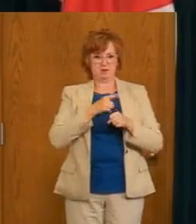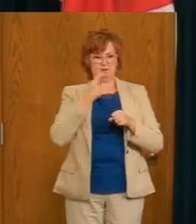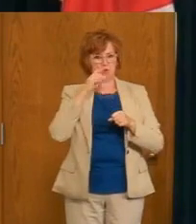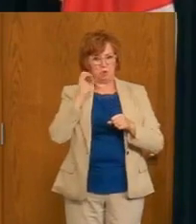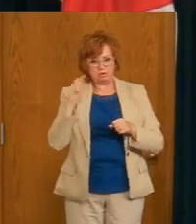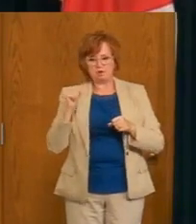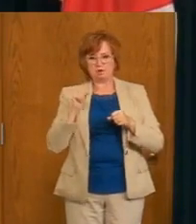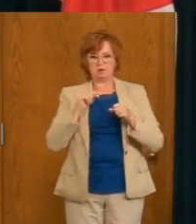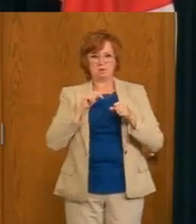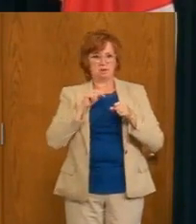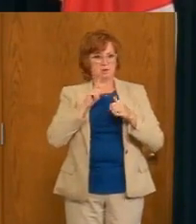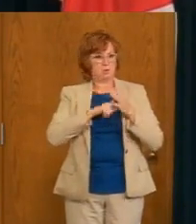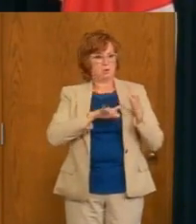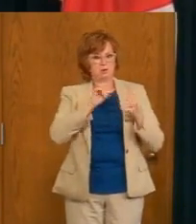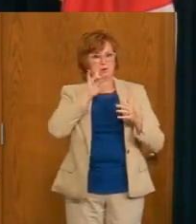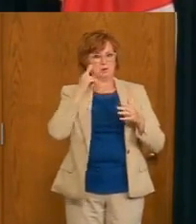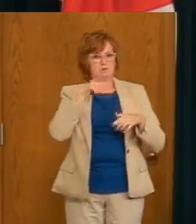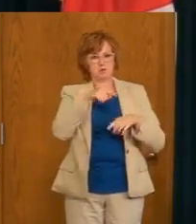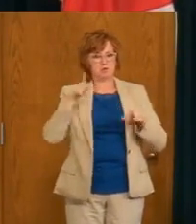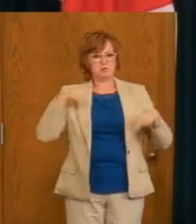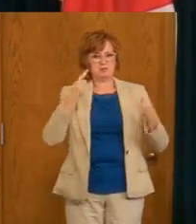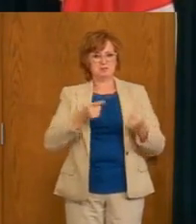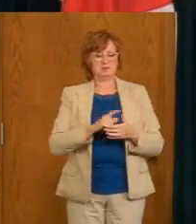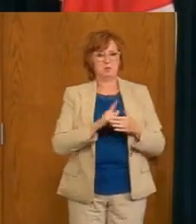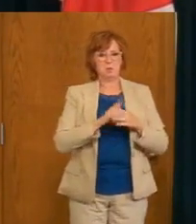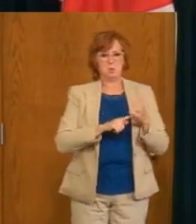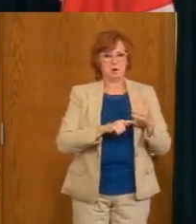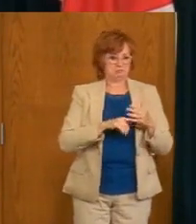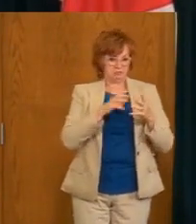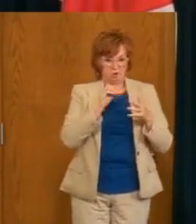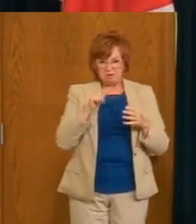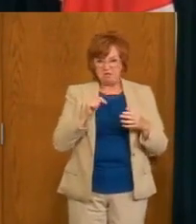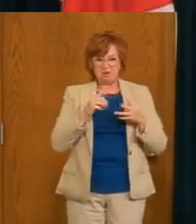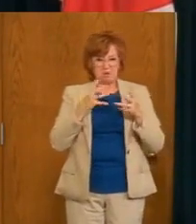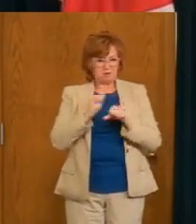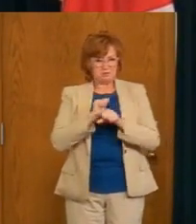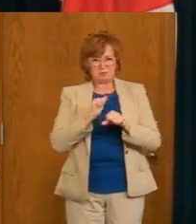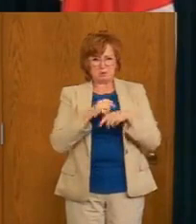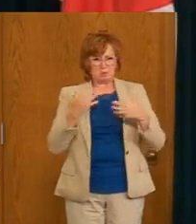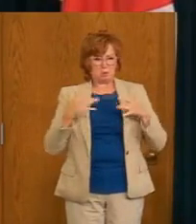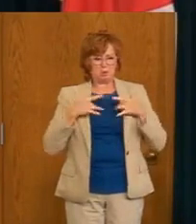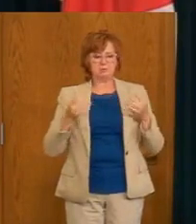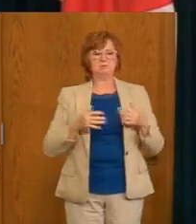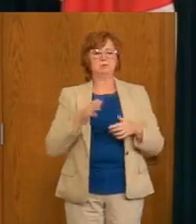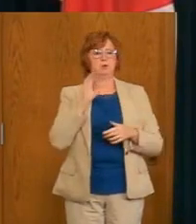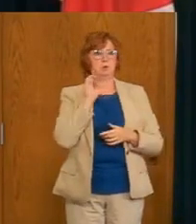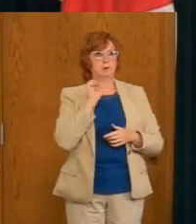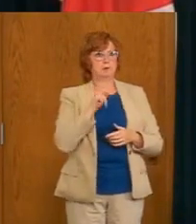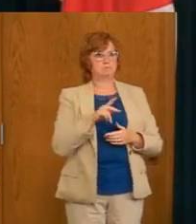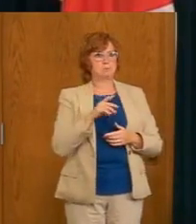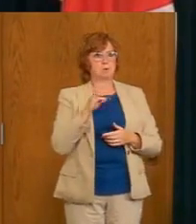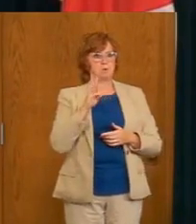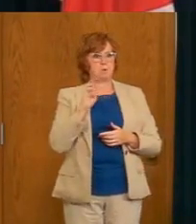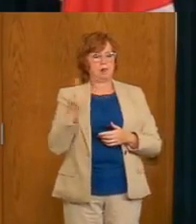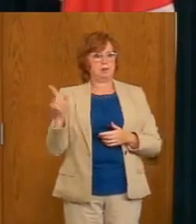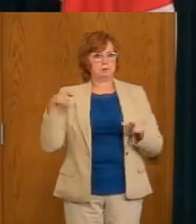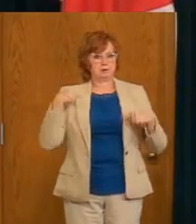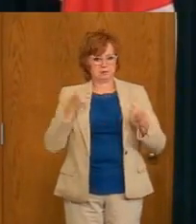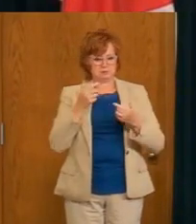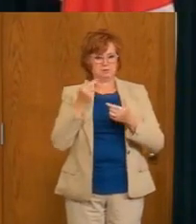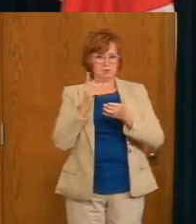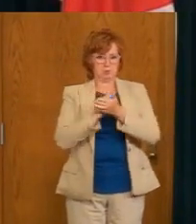testing, staying home if you're unwell, close contacts if they're unvaccinated, staying home, those principles still work. And I think that'll